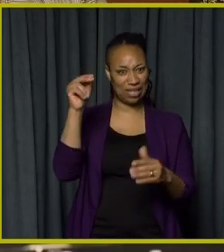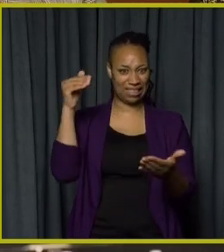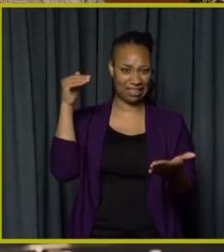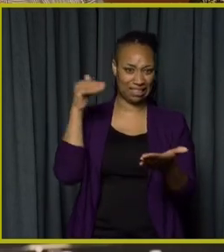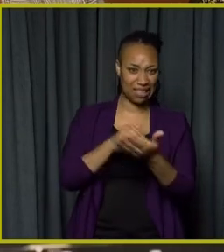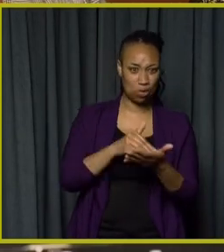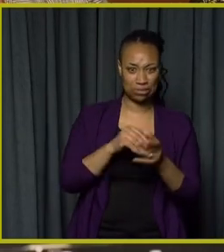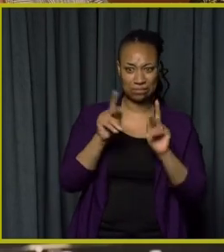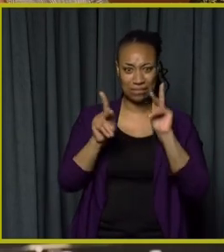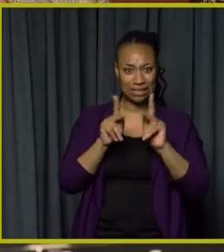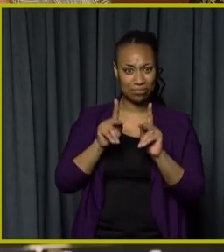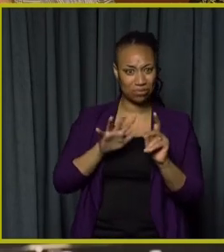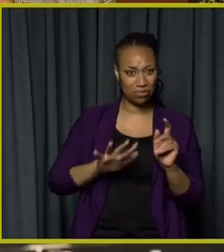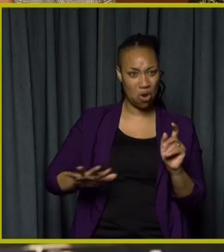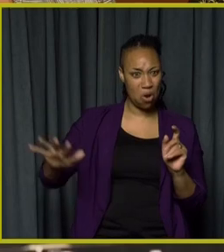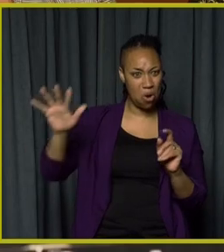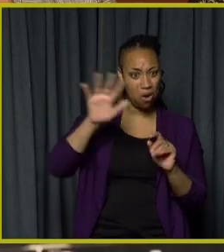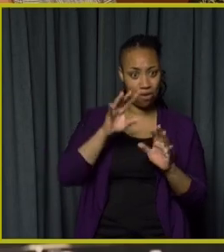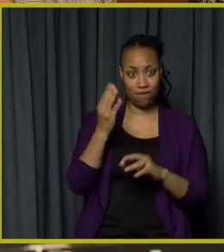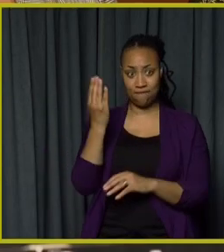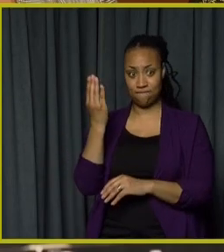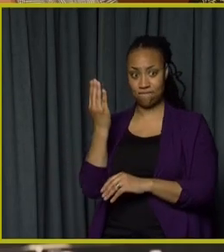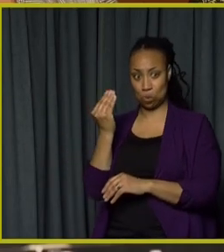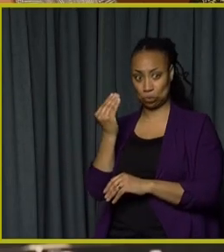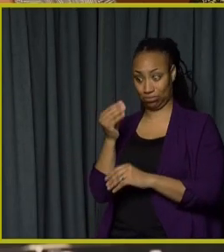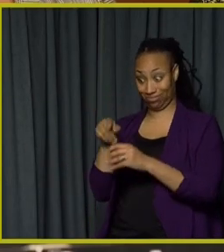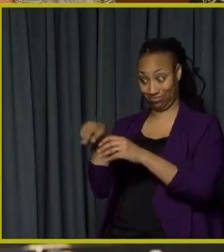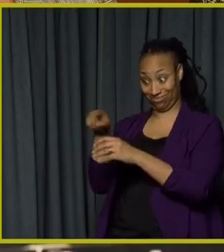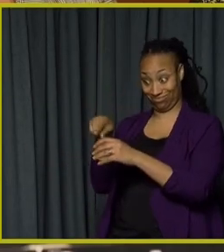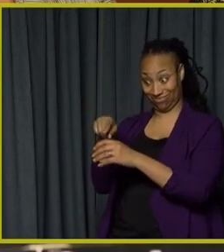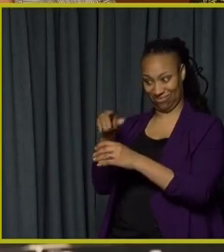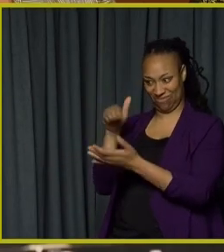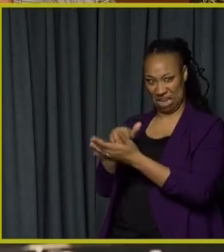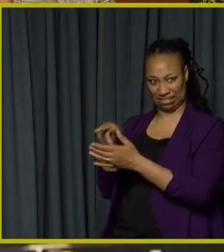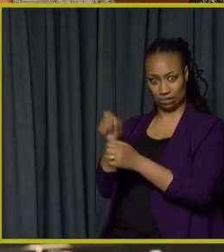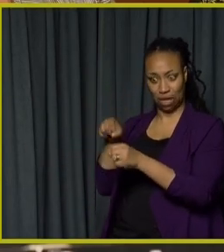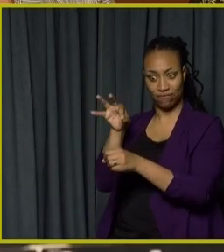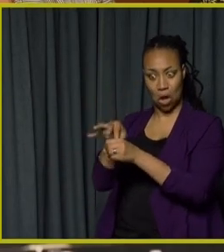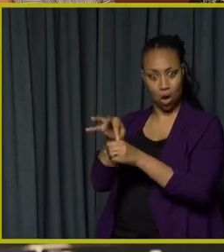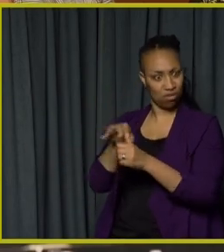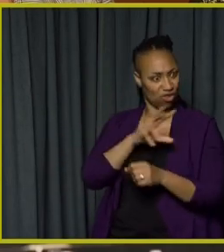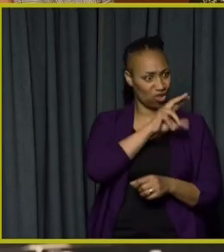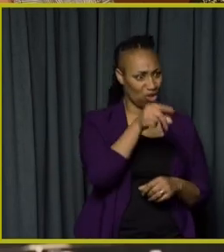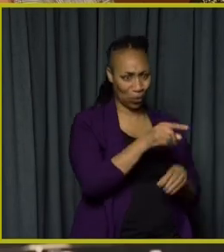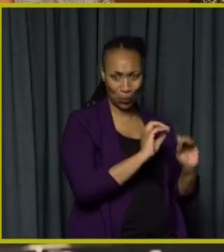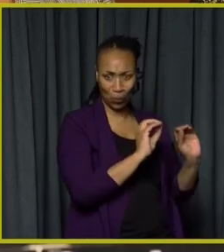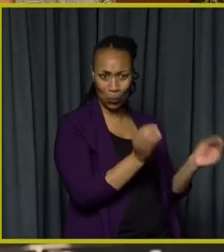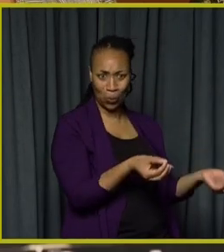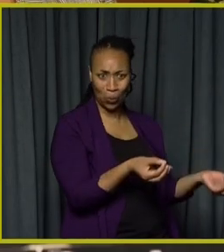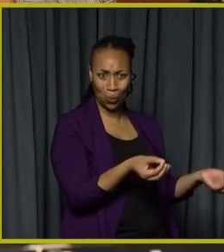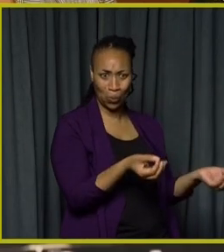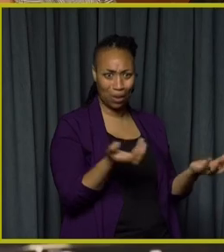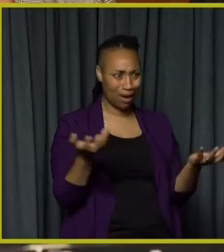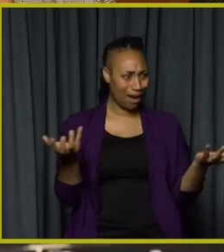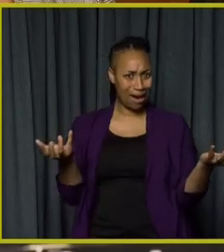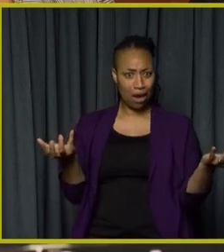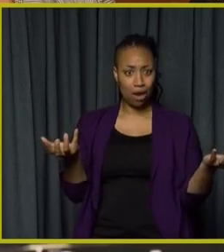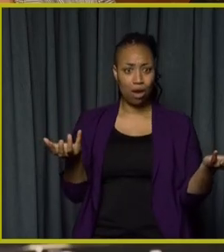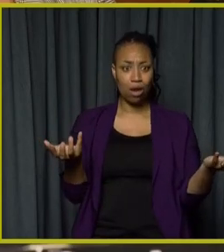registered voters. Those voters have one polling place located in one of the few affluent and white areas of